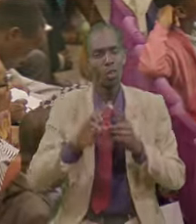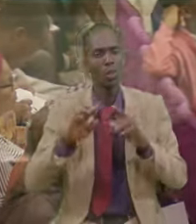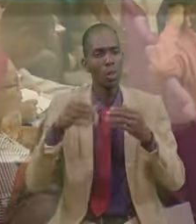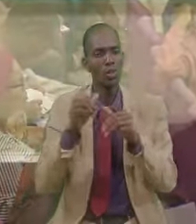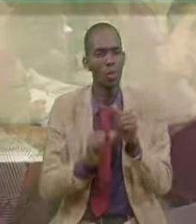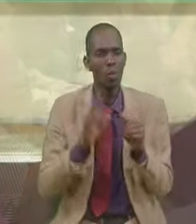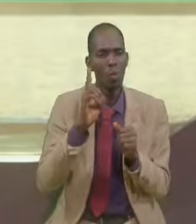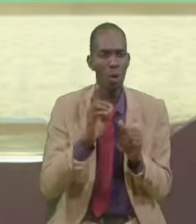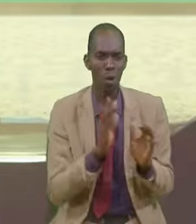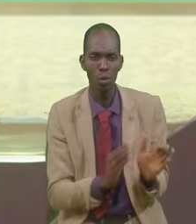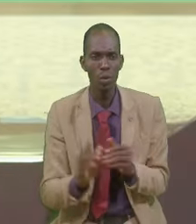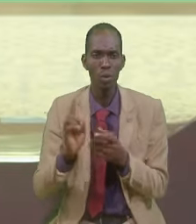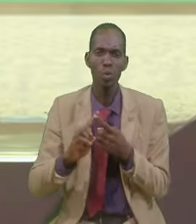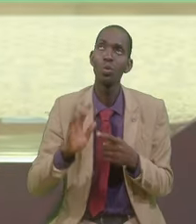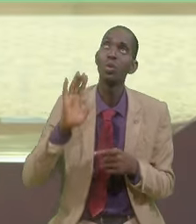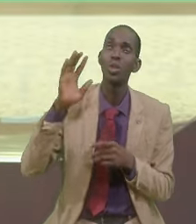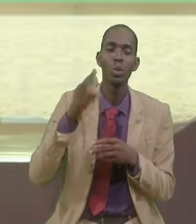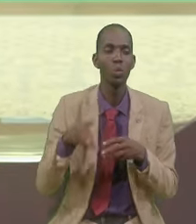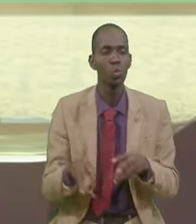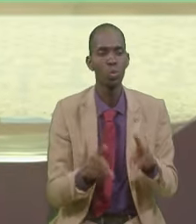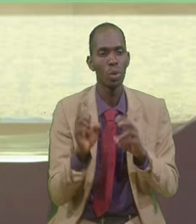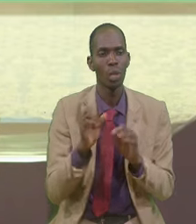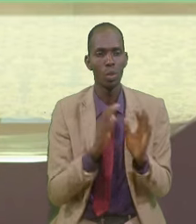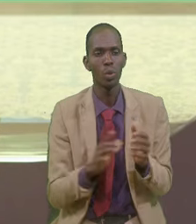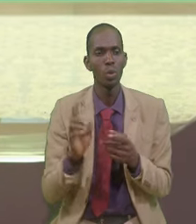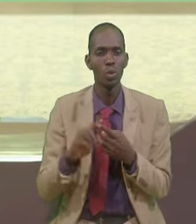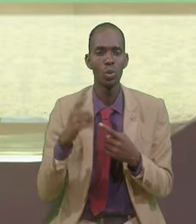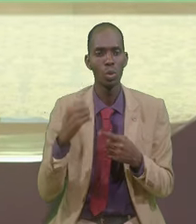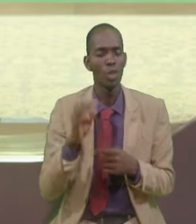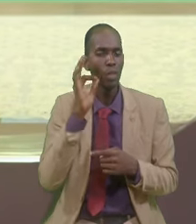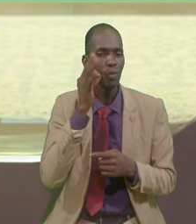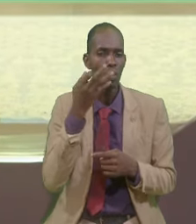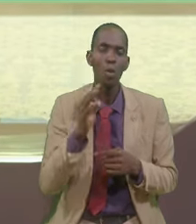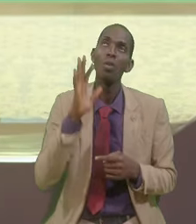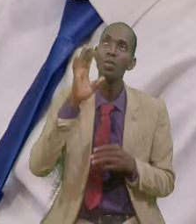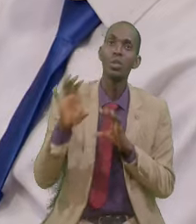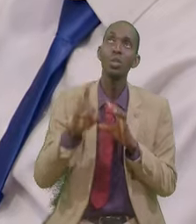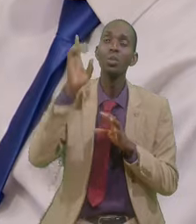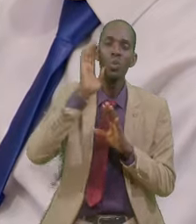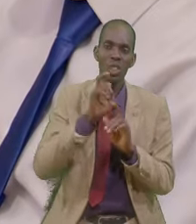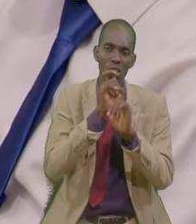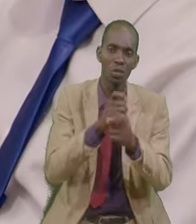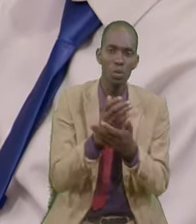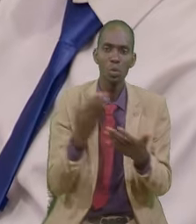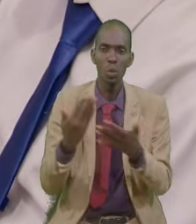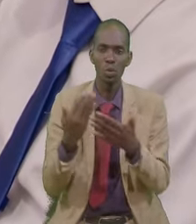according to his ways, according to the fruit of his doing. He'll give you something before you go.